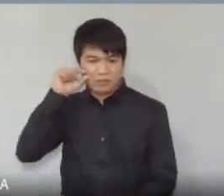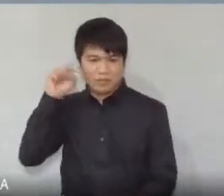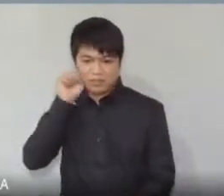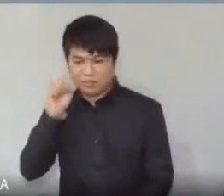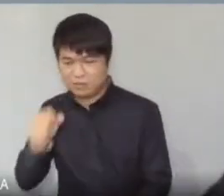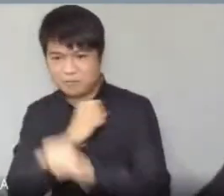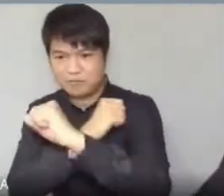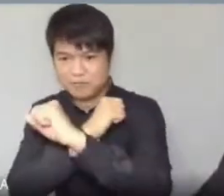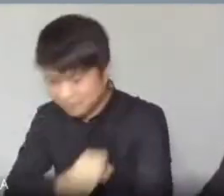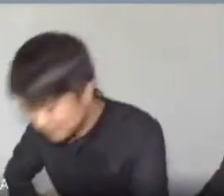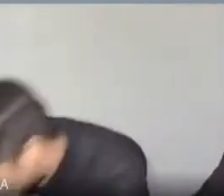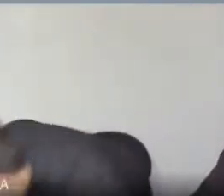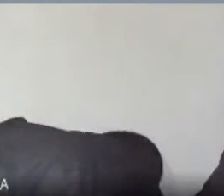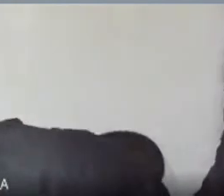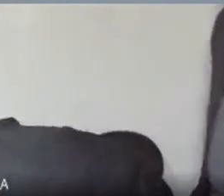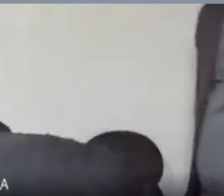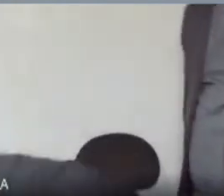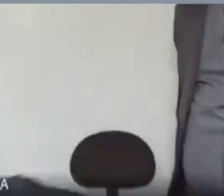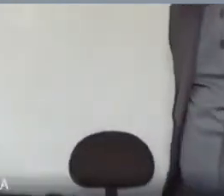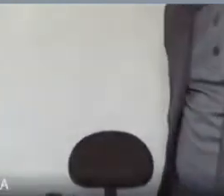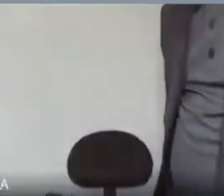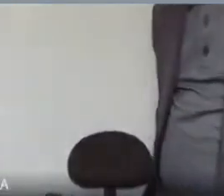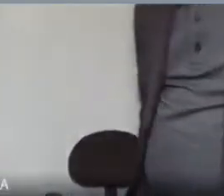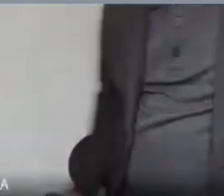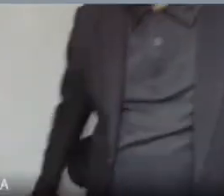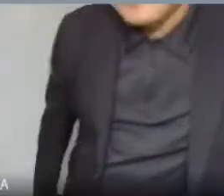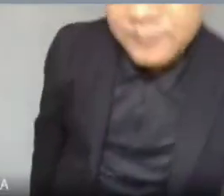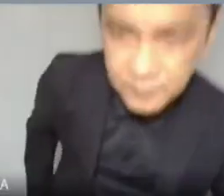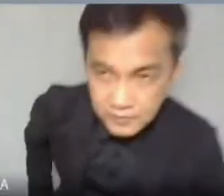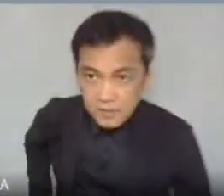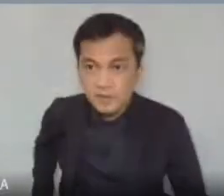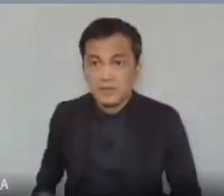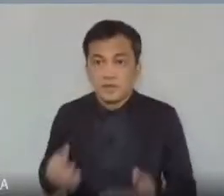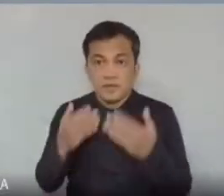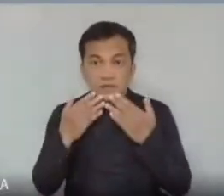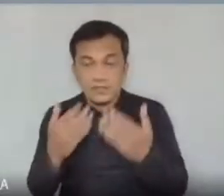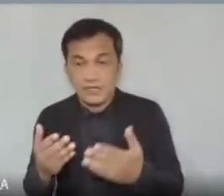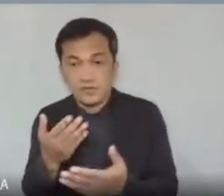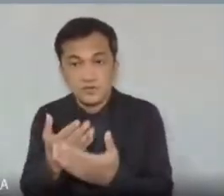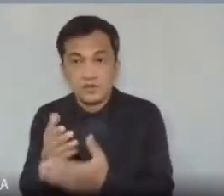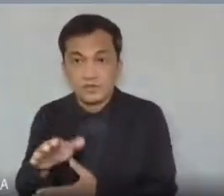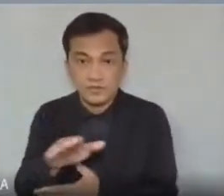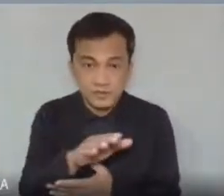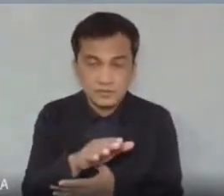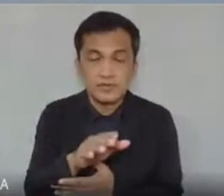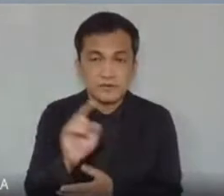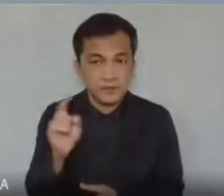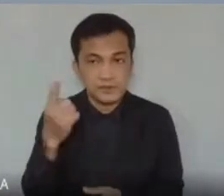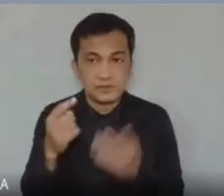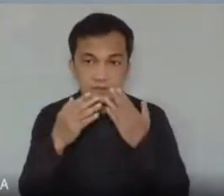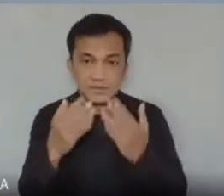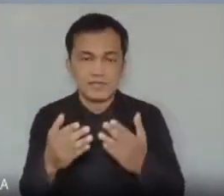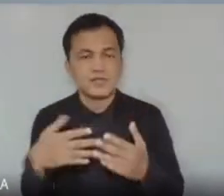Quezon Province, to share with you the experience in our province regarding the telehealth or the